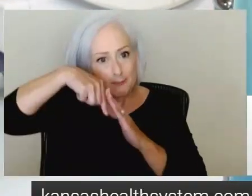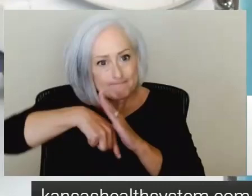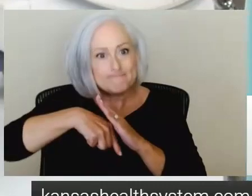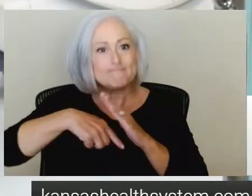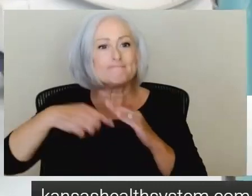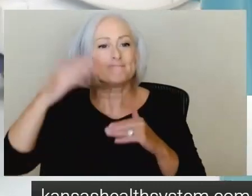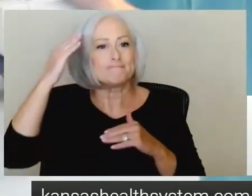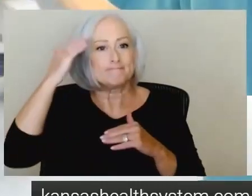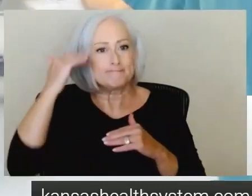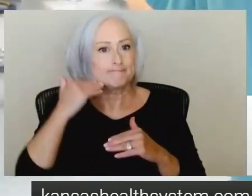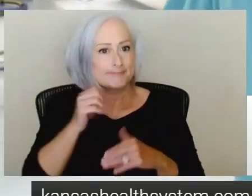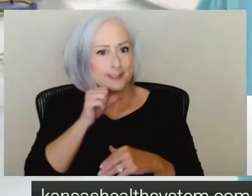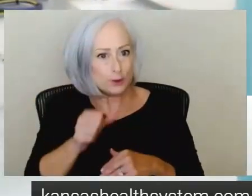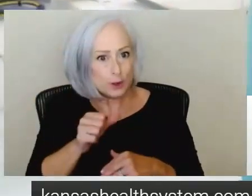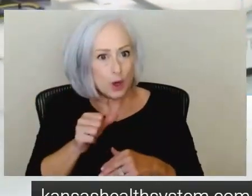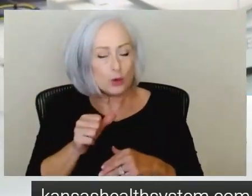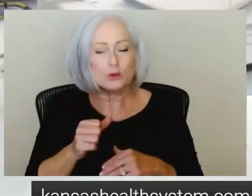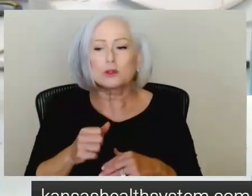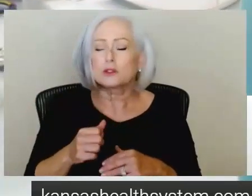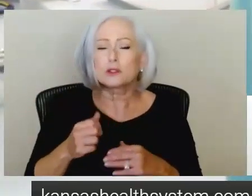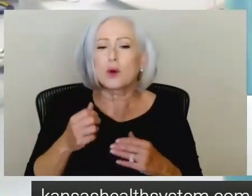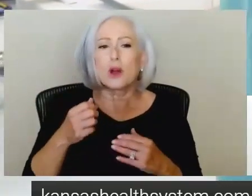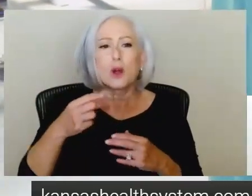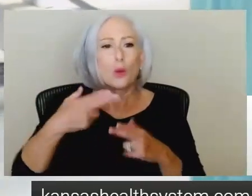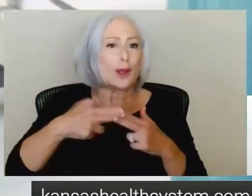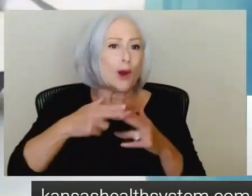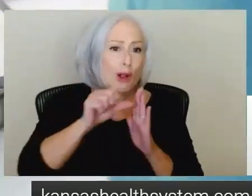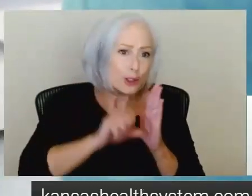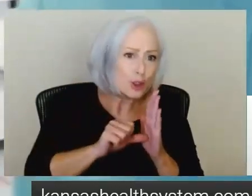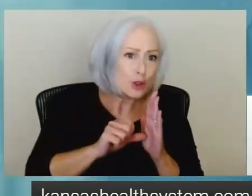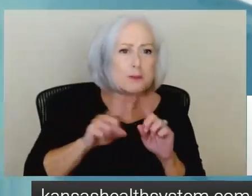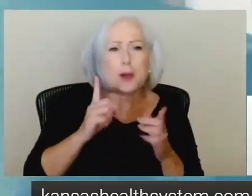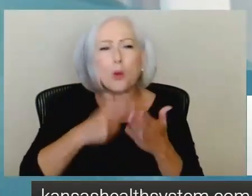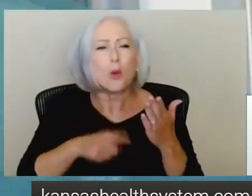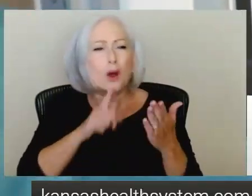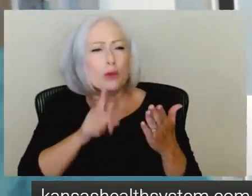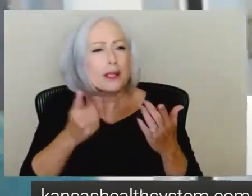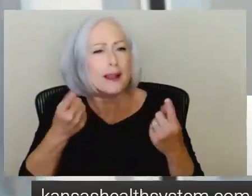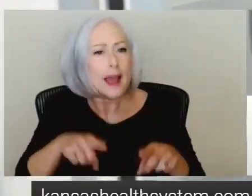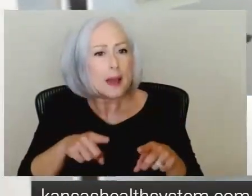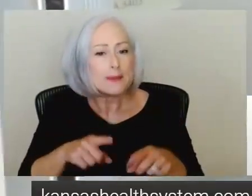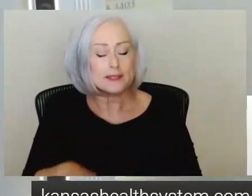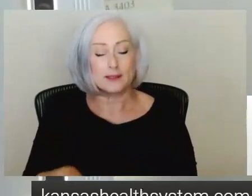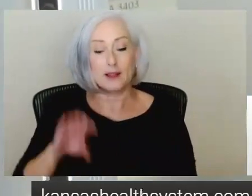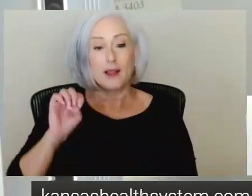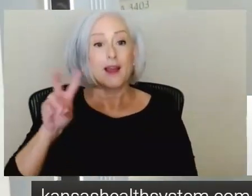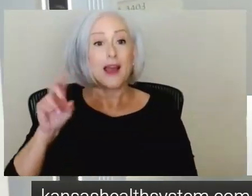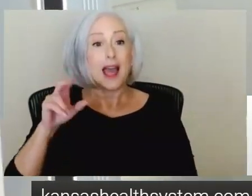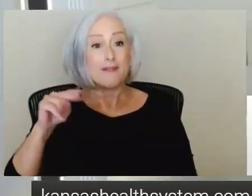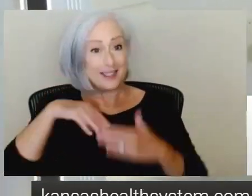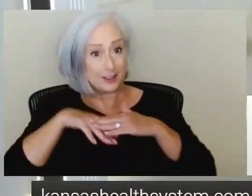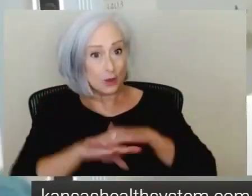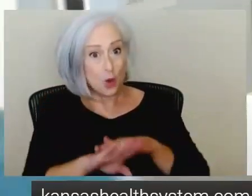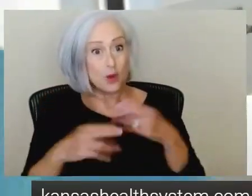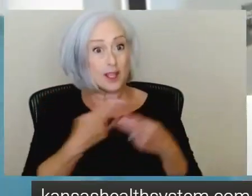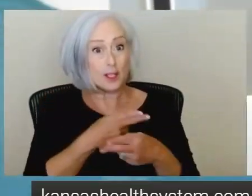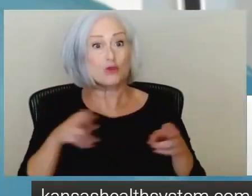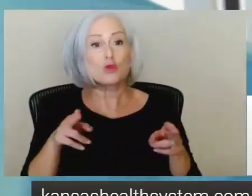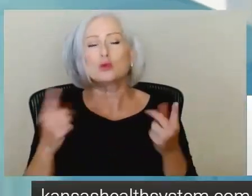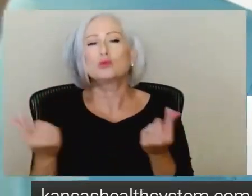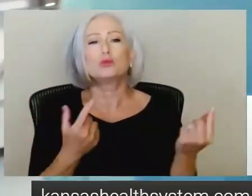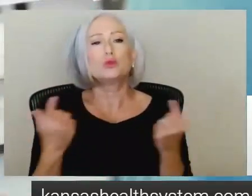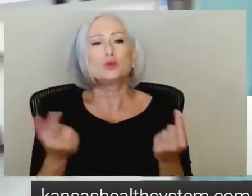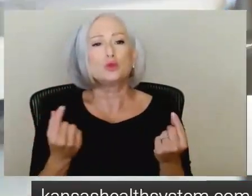really what's going to happen once Evelyn is inside the room behind us? So once she's inside the room, basically